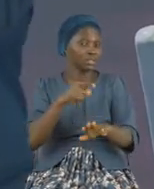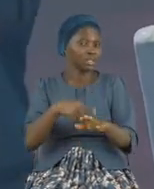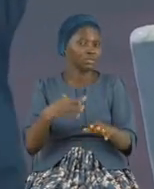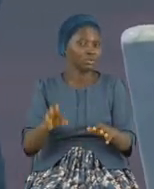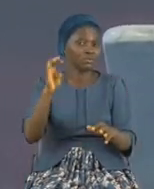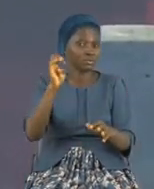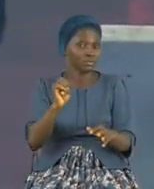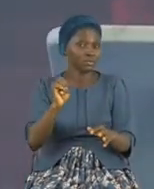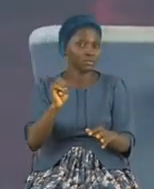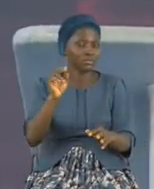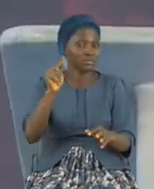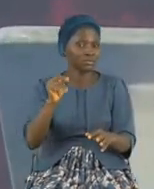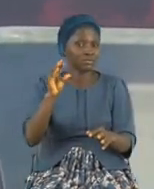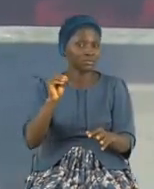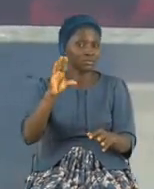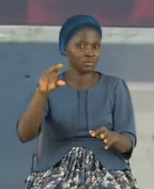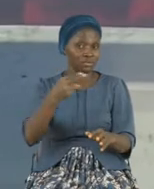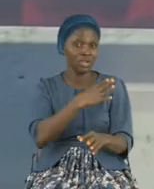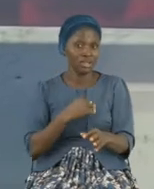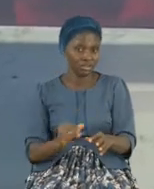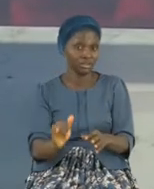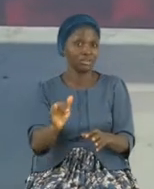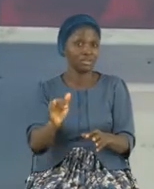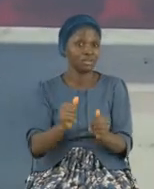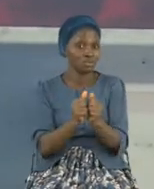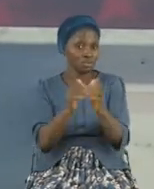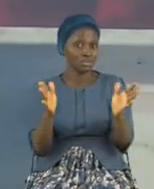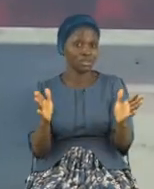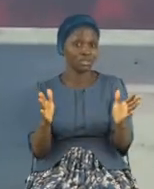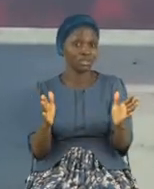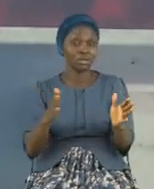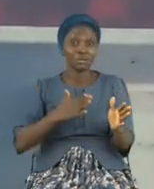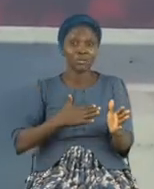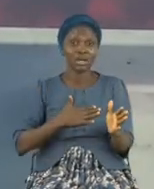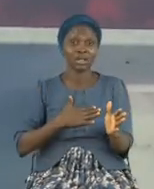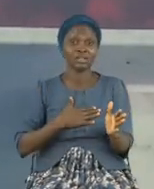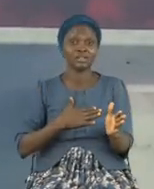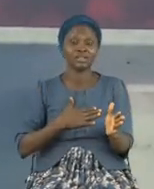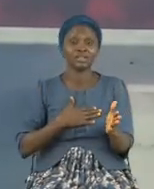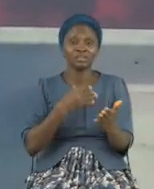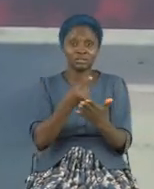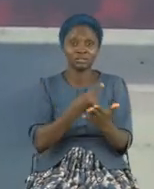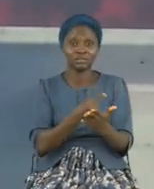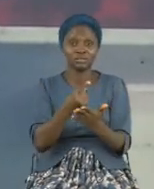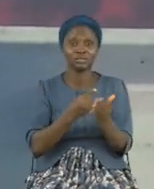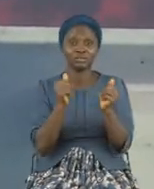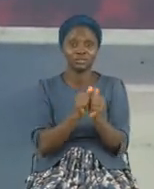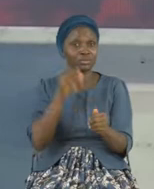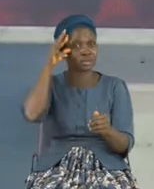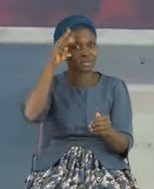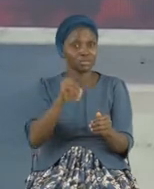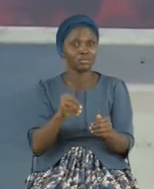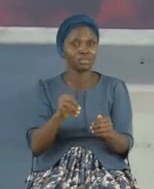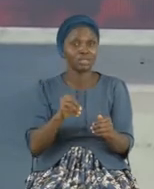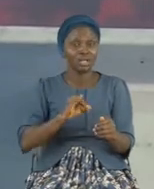yet, without my interaction with him, I didn't even know him.